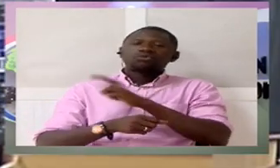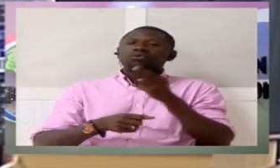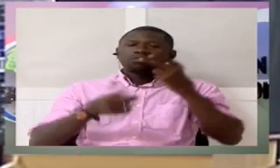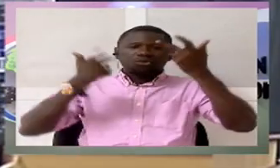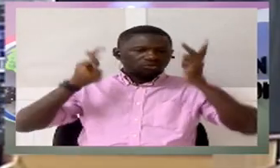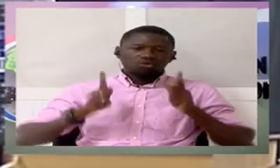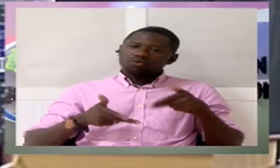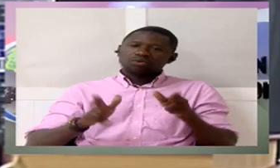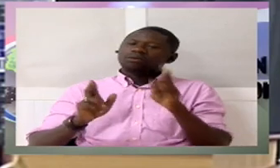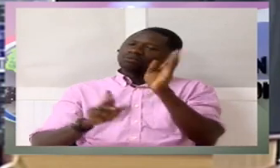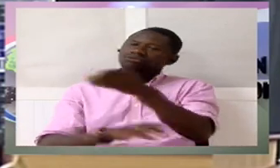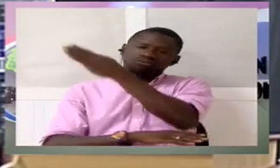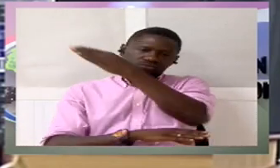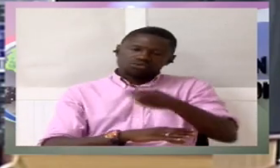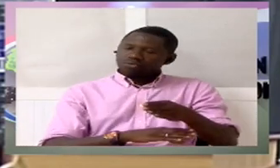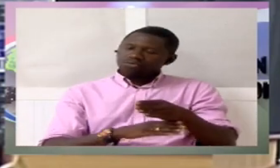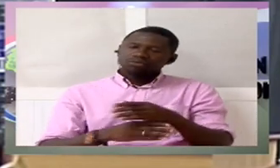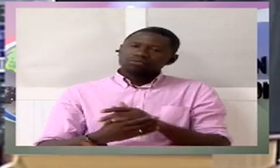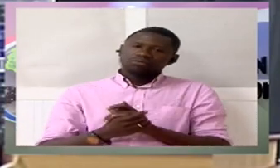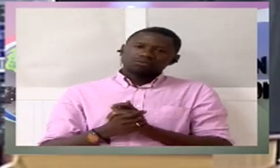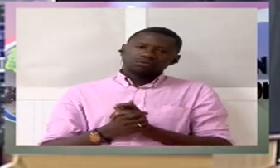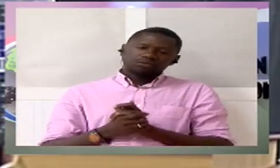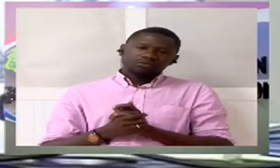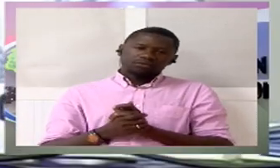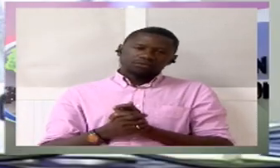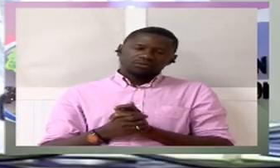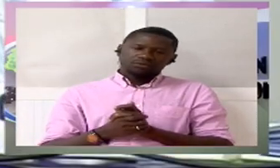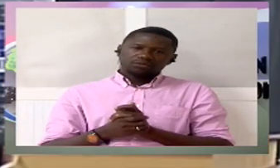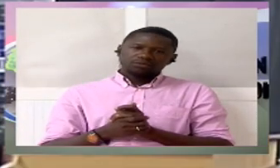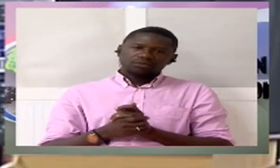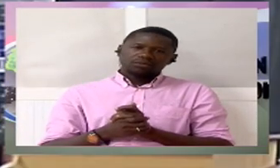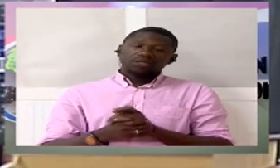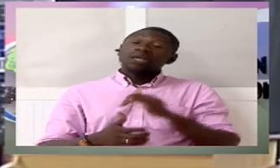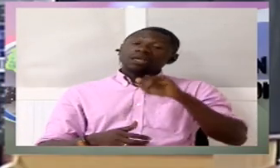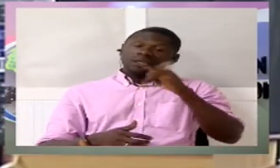waire ala wucheo banta. Woto luatinya lemwoti.